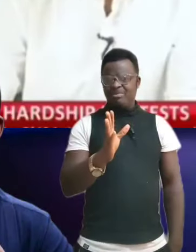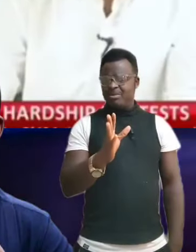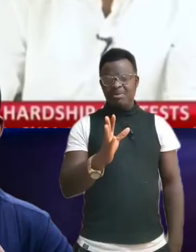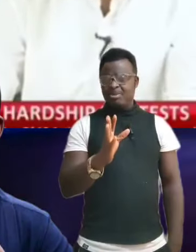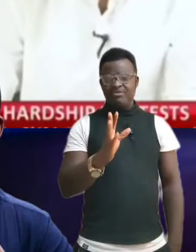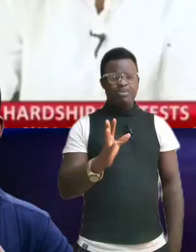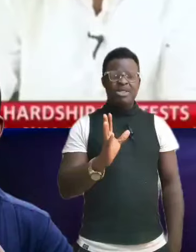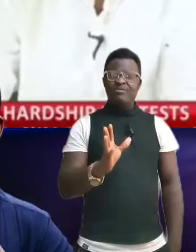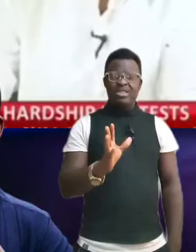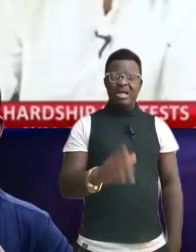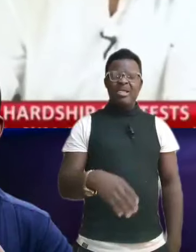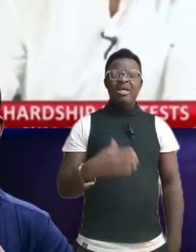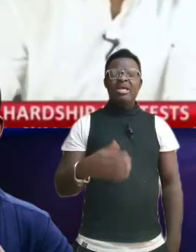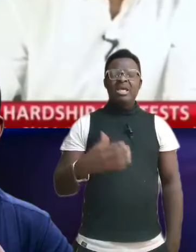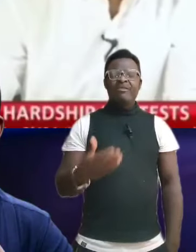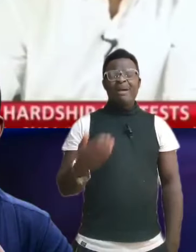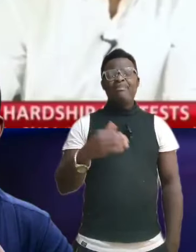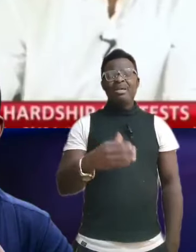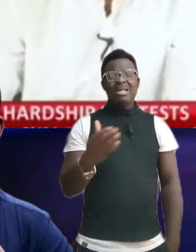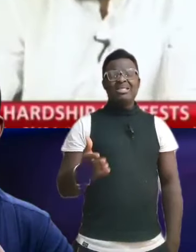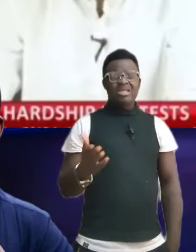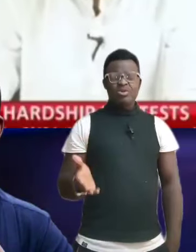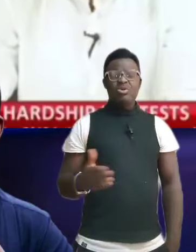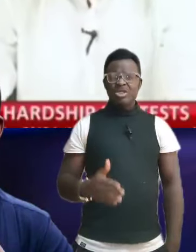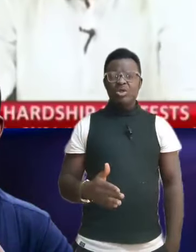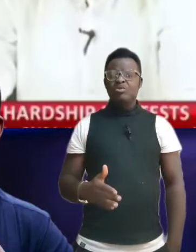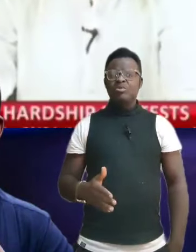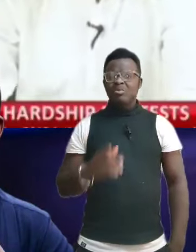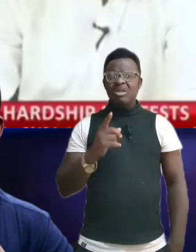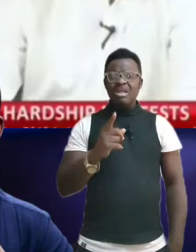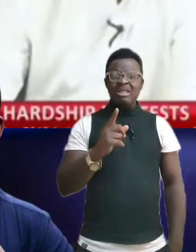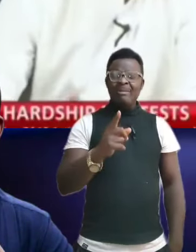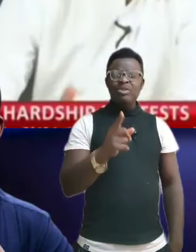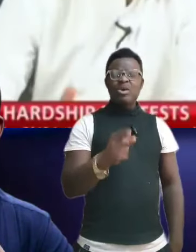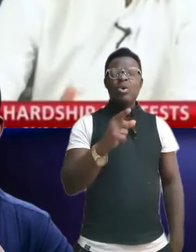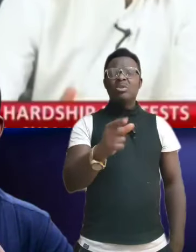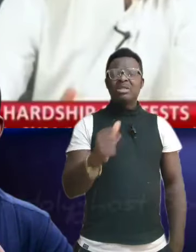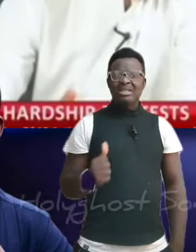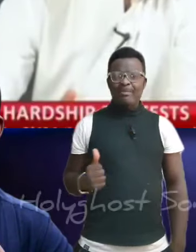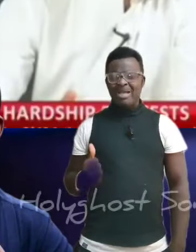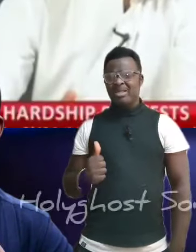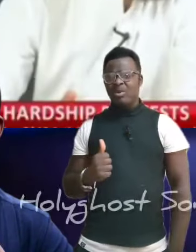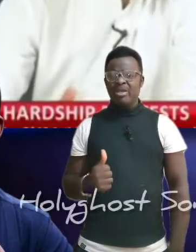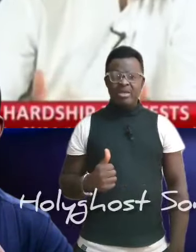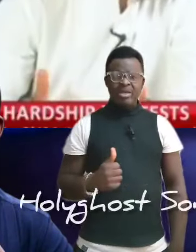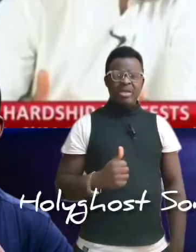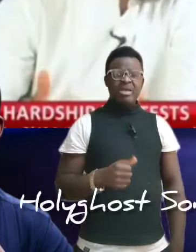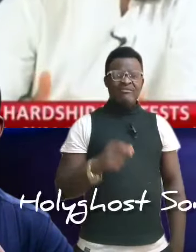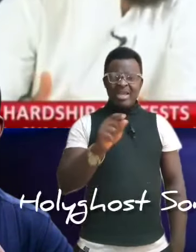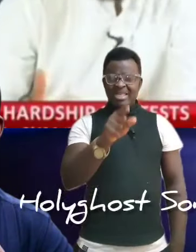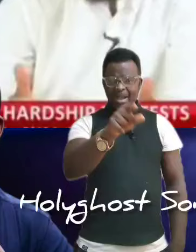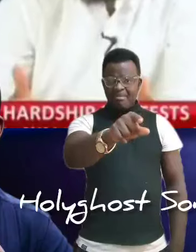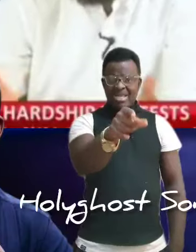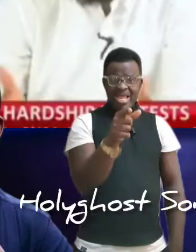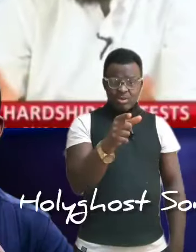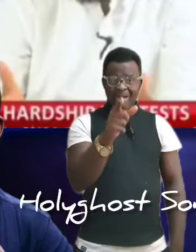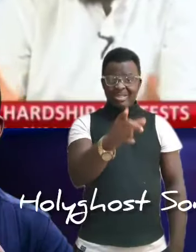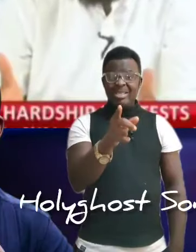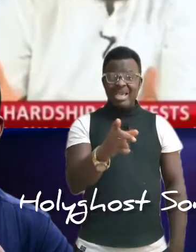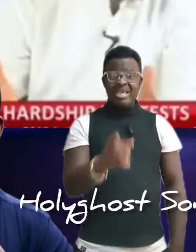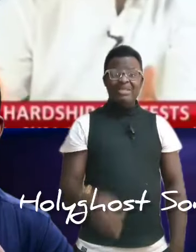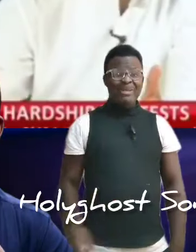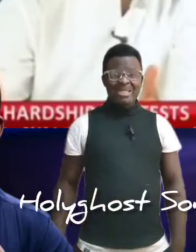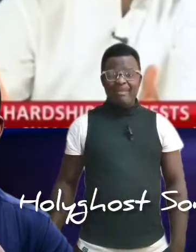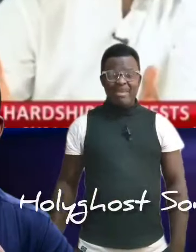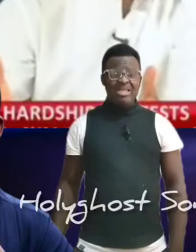the protests were happening under the military regime. And how is this government different from military regime? How? How is this government different